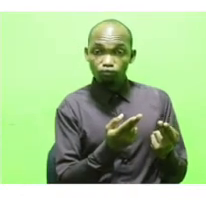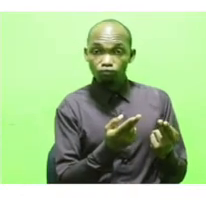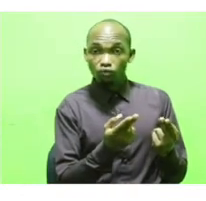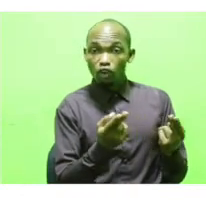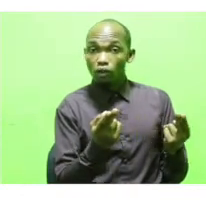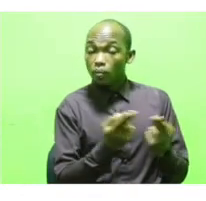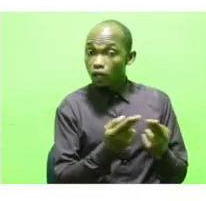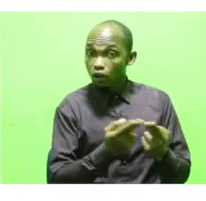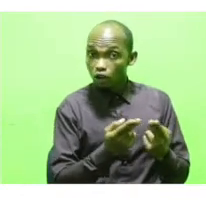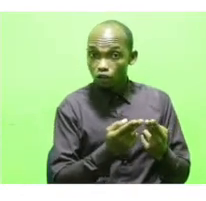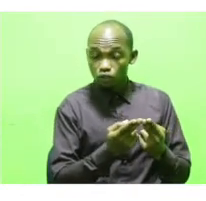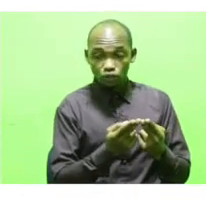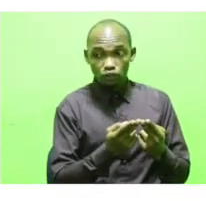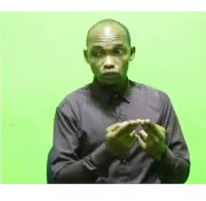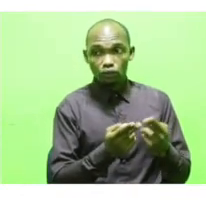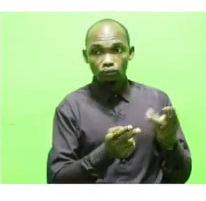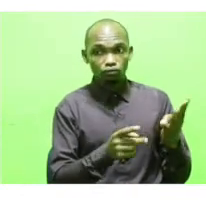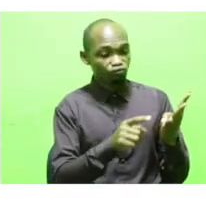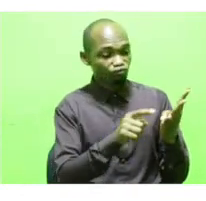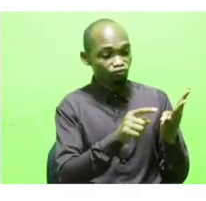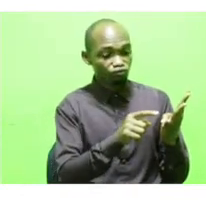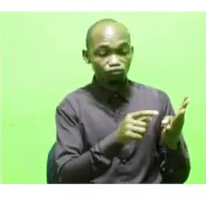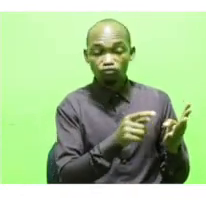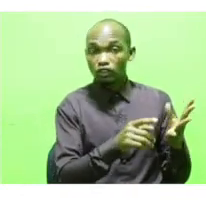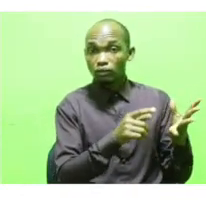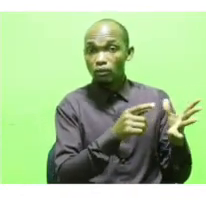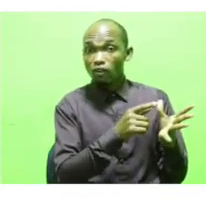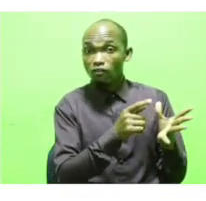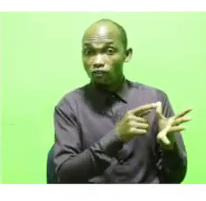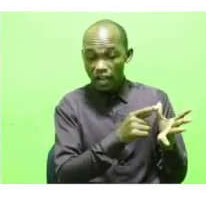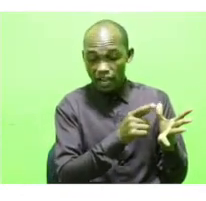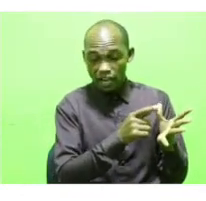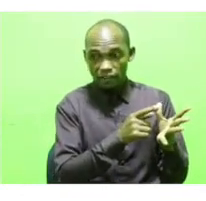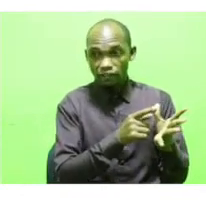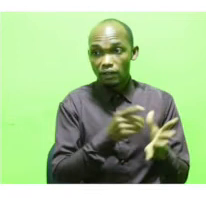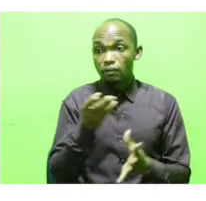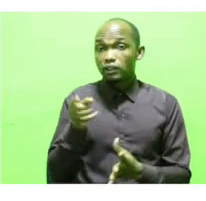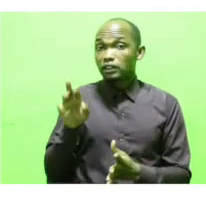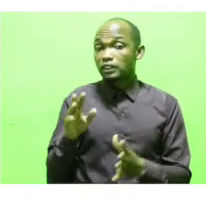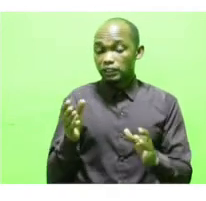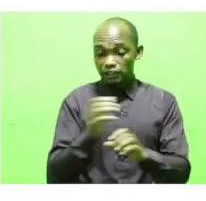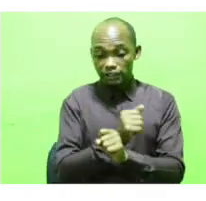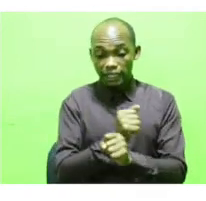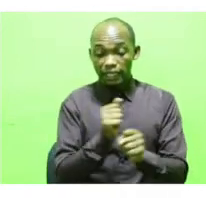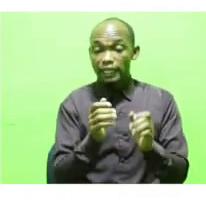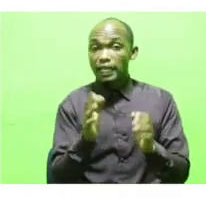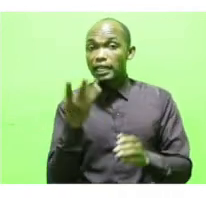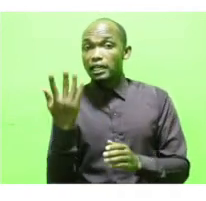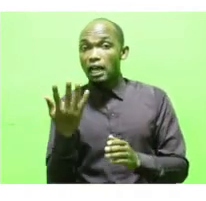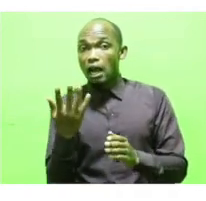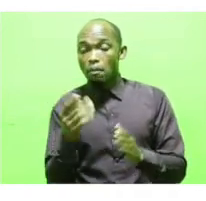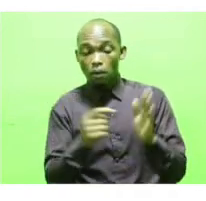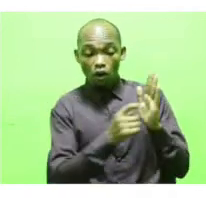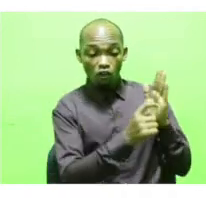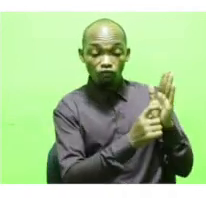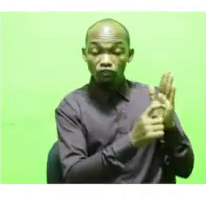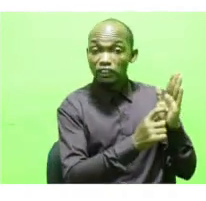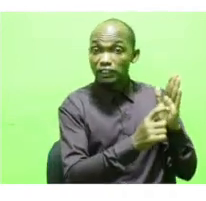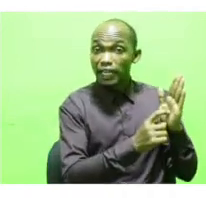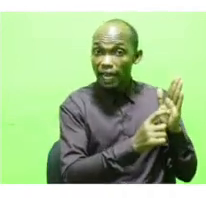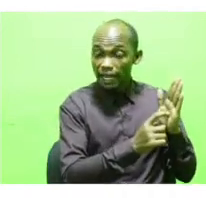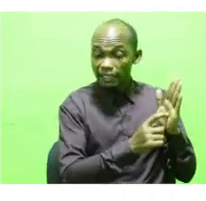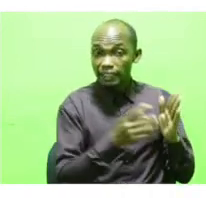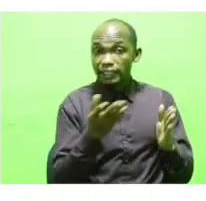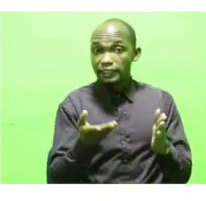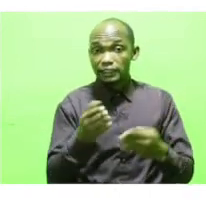Also, mitosis is used as a mechanism of repair and regeneration. Mitosis just replaces the number of cells and increases the